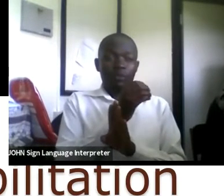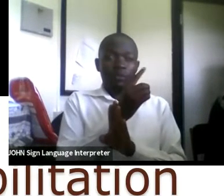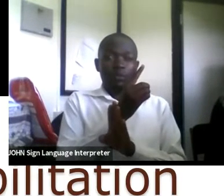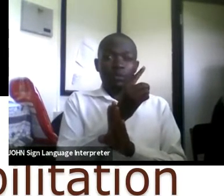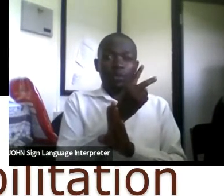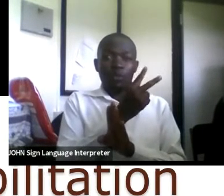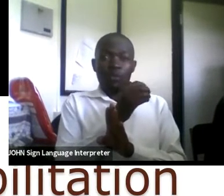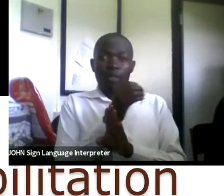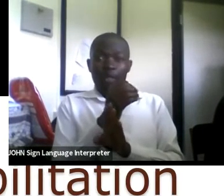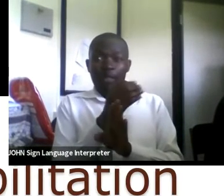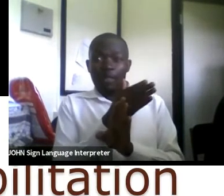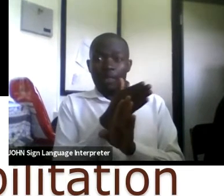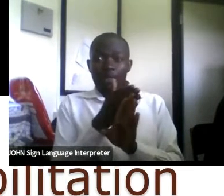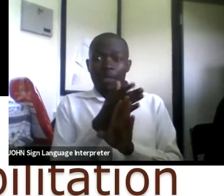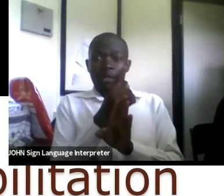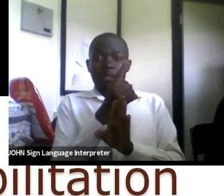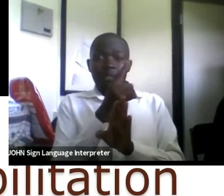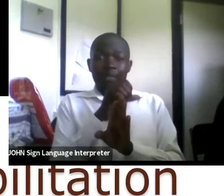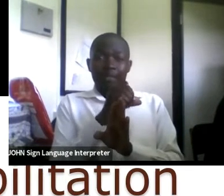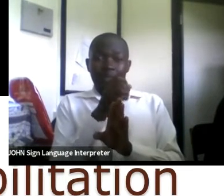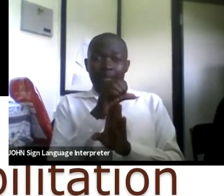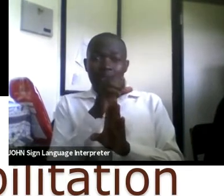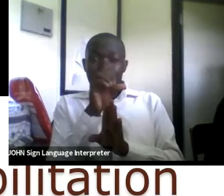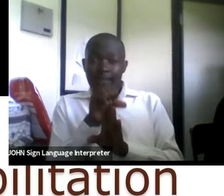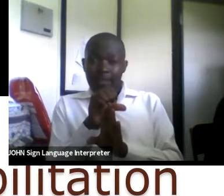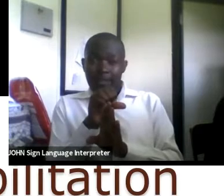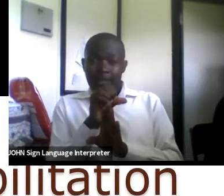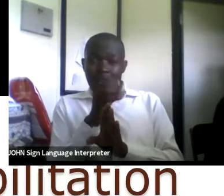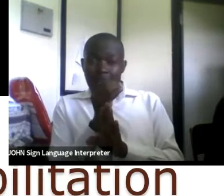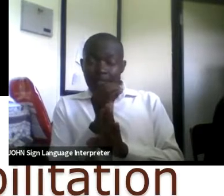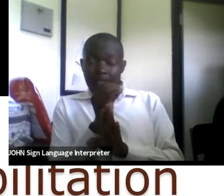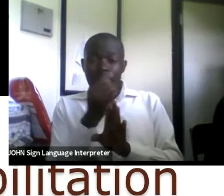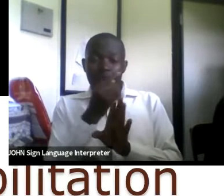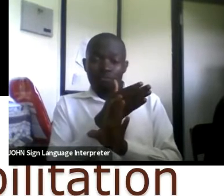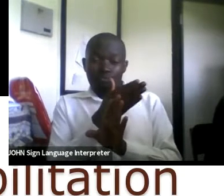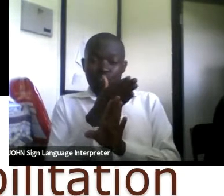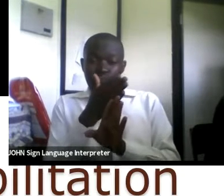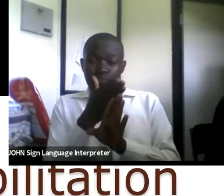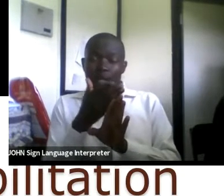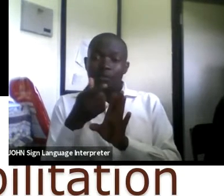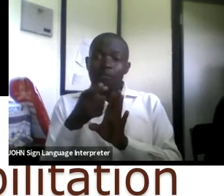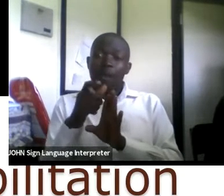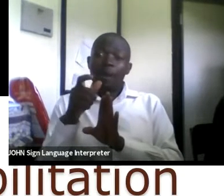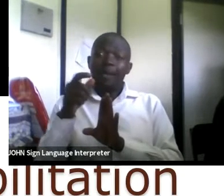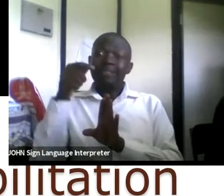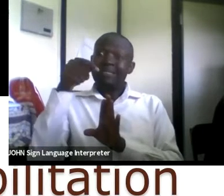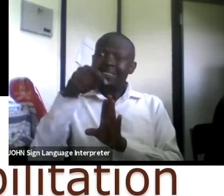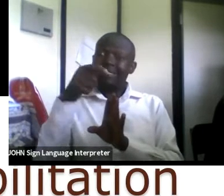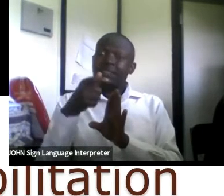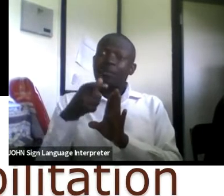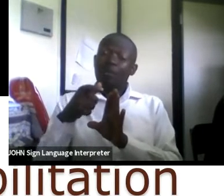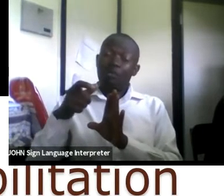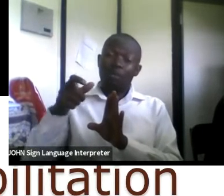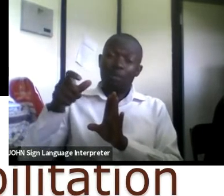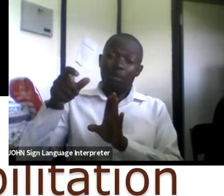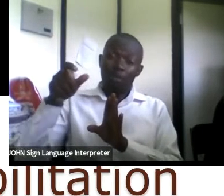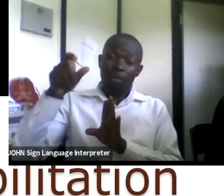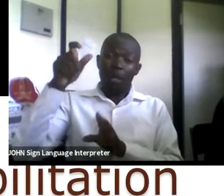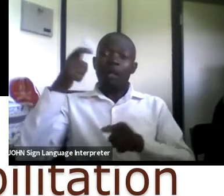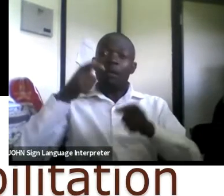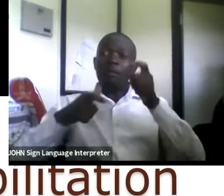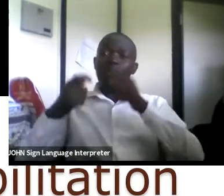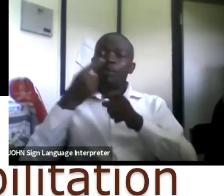and 2019 has been 63%. And this rise in this people who